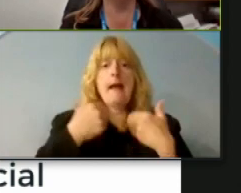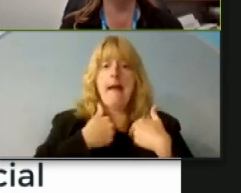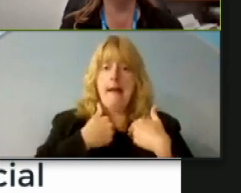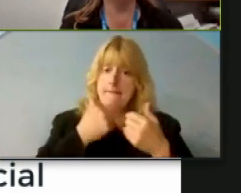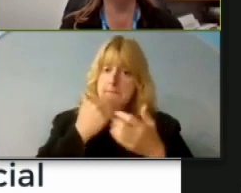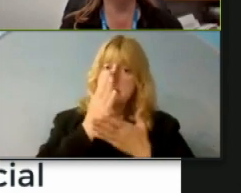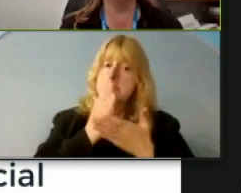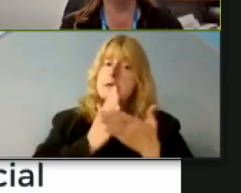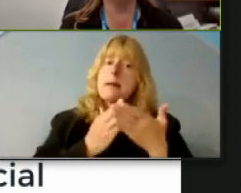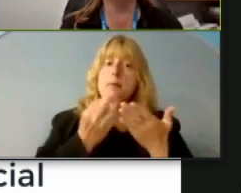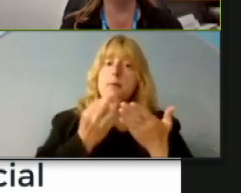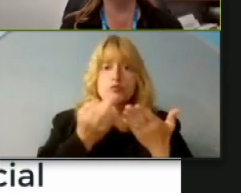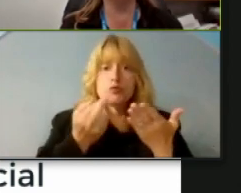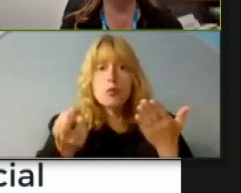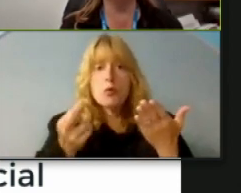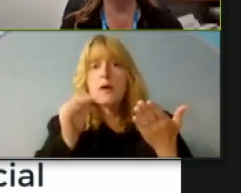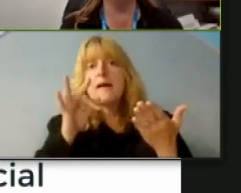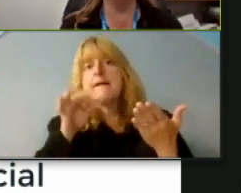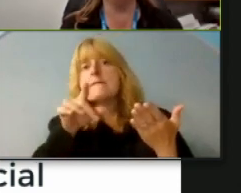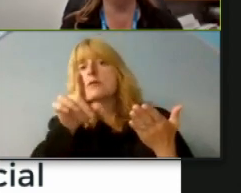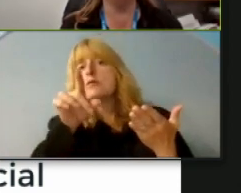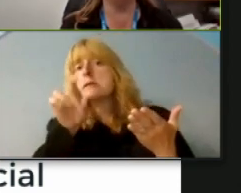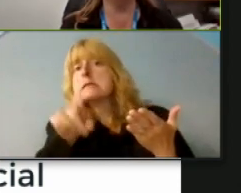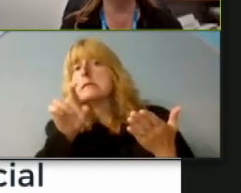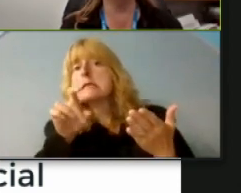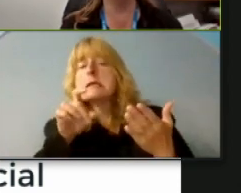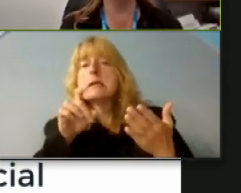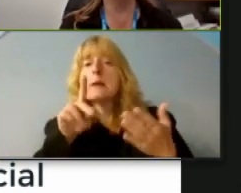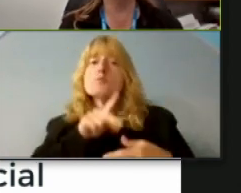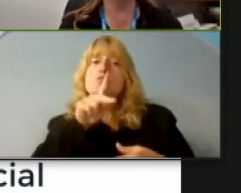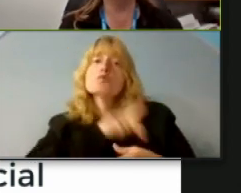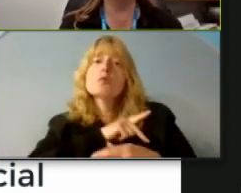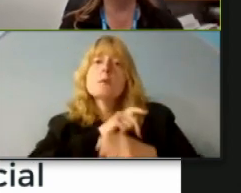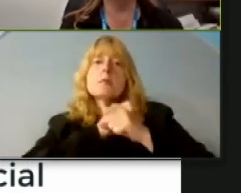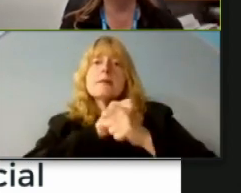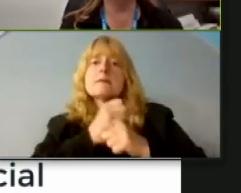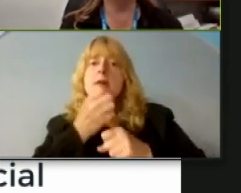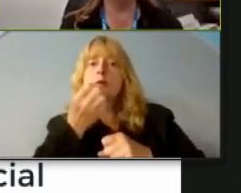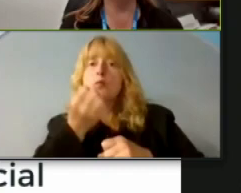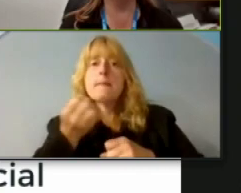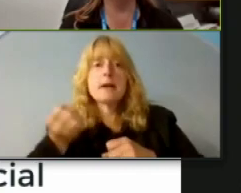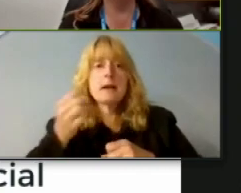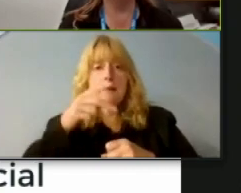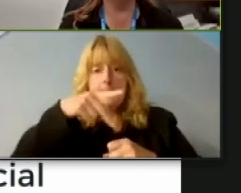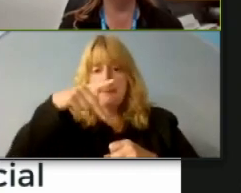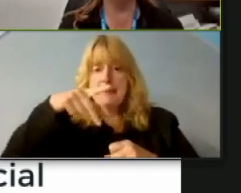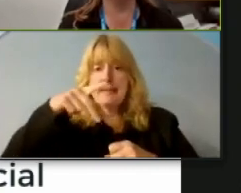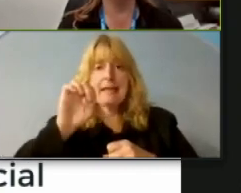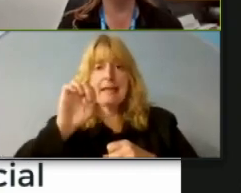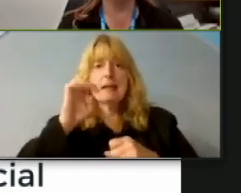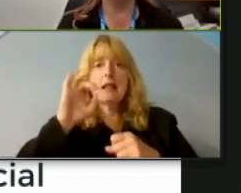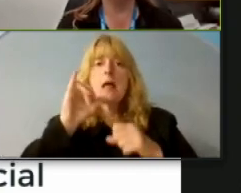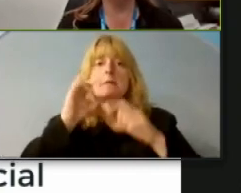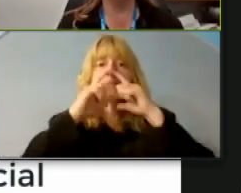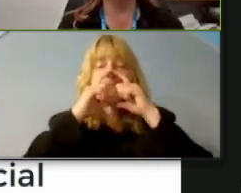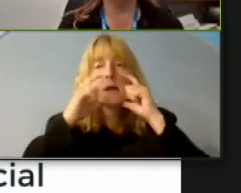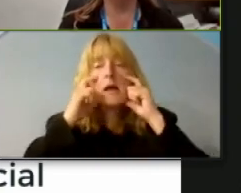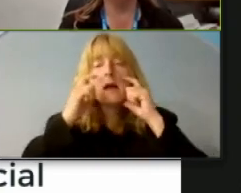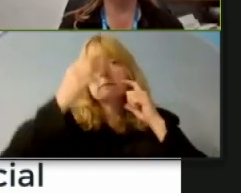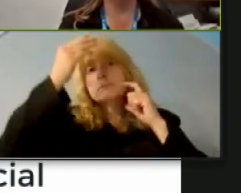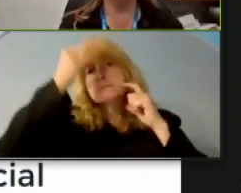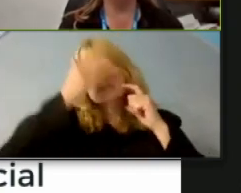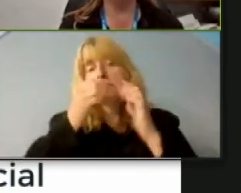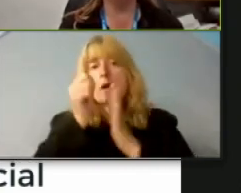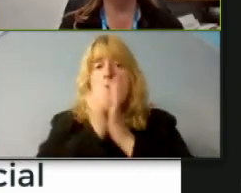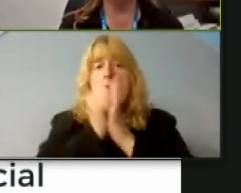if individuals need personal protective equipment. Please contact us. And again, we want to make sure that